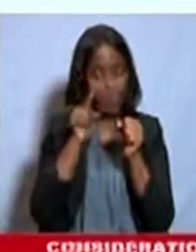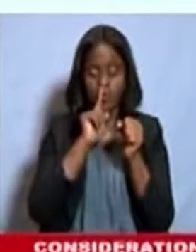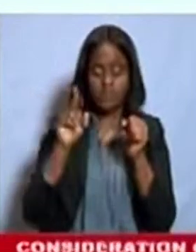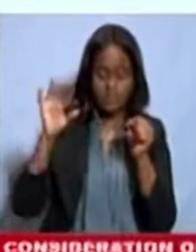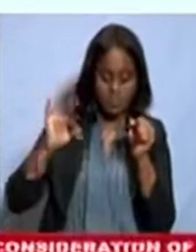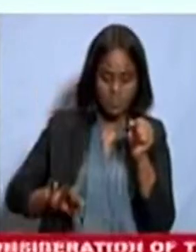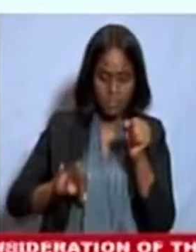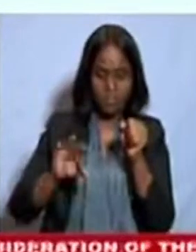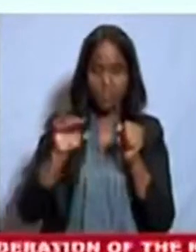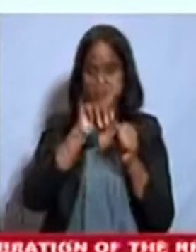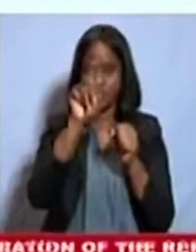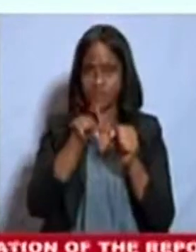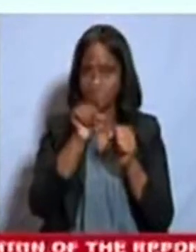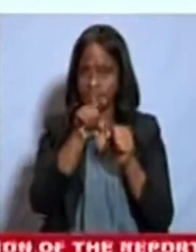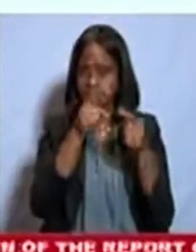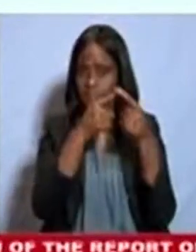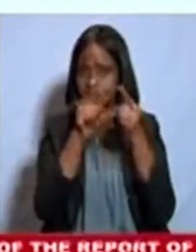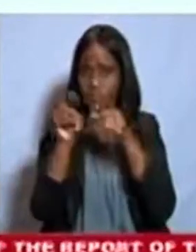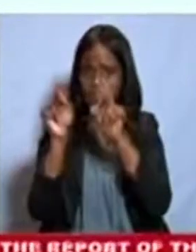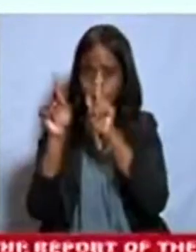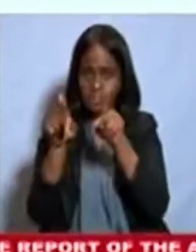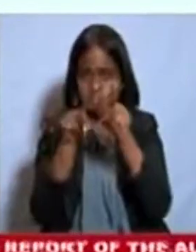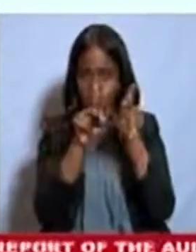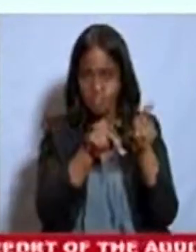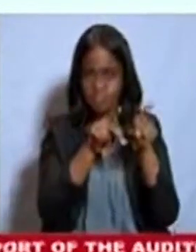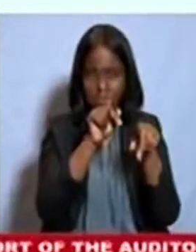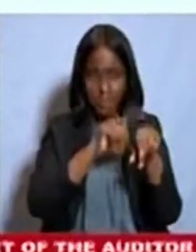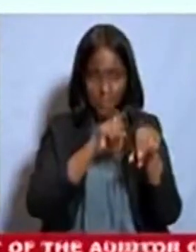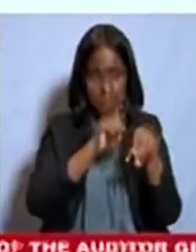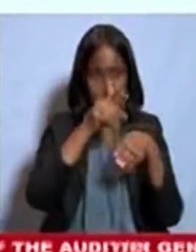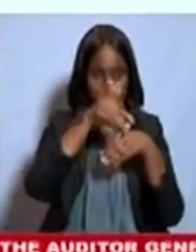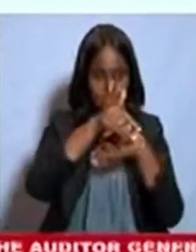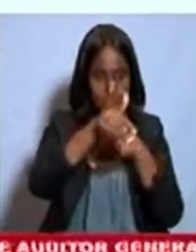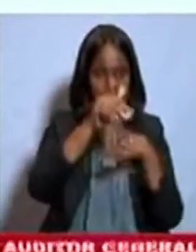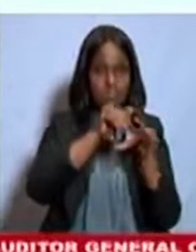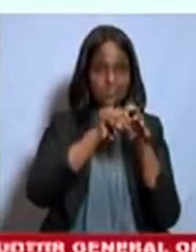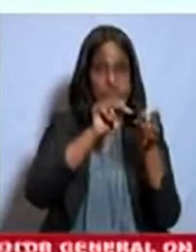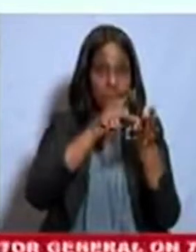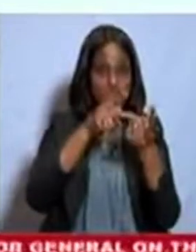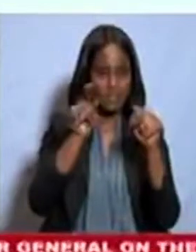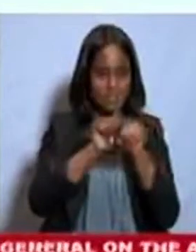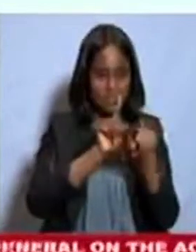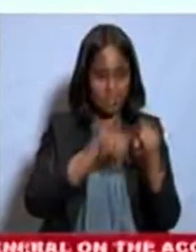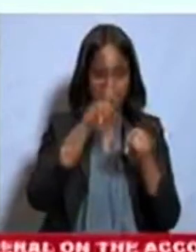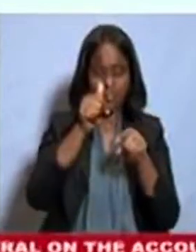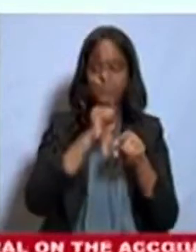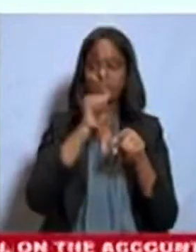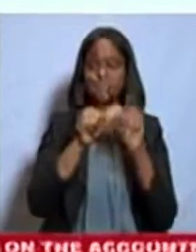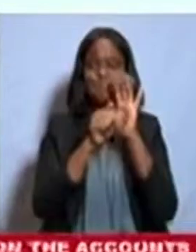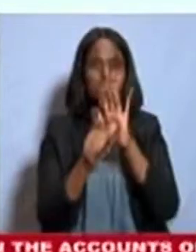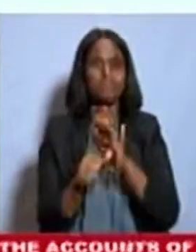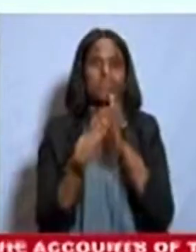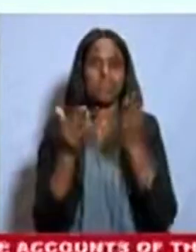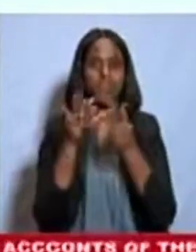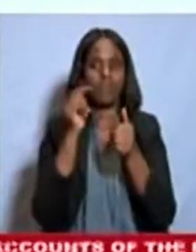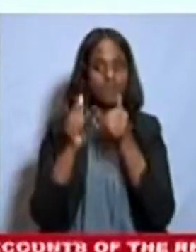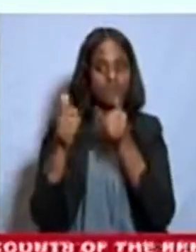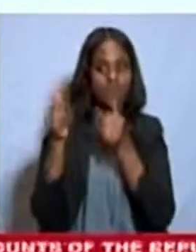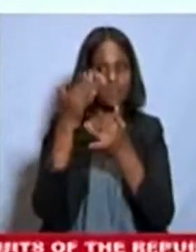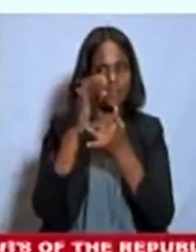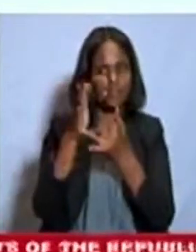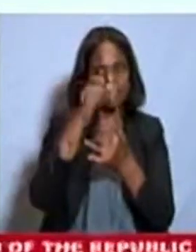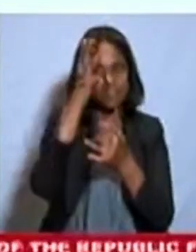beneficiaries in question are different persons duly enrolled on the program and could not be disadvantaged on account of